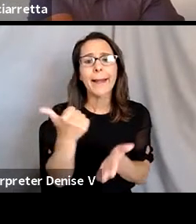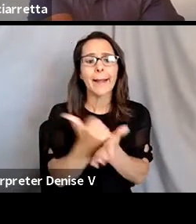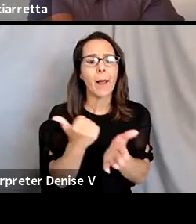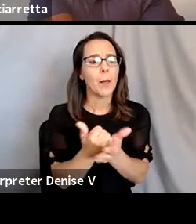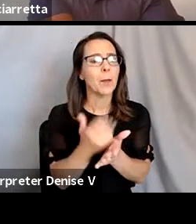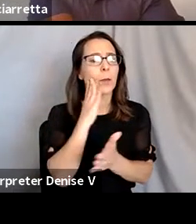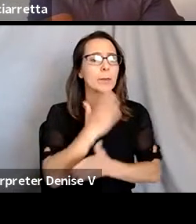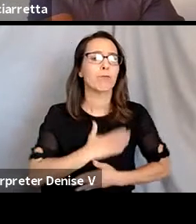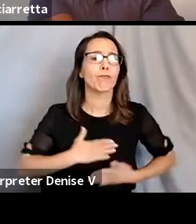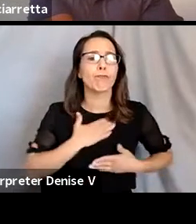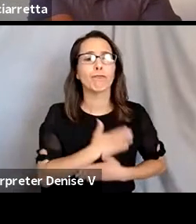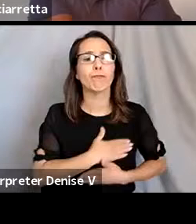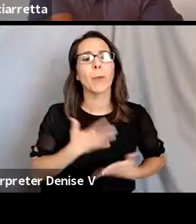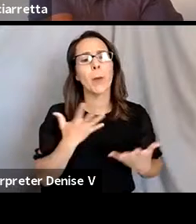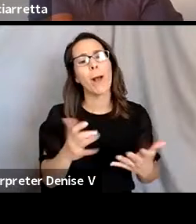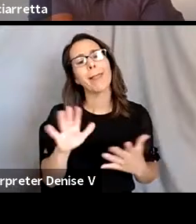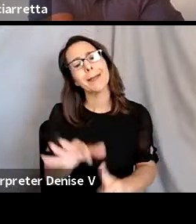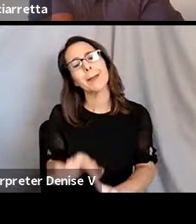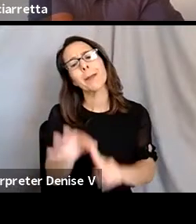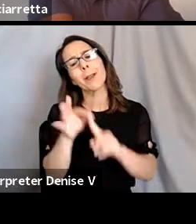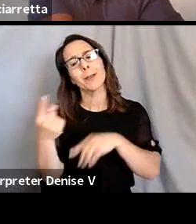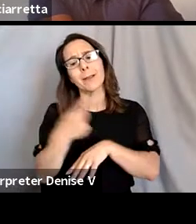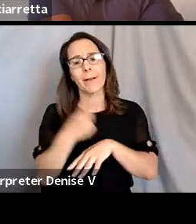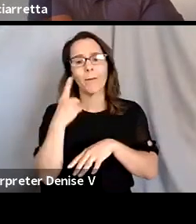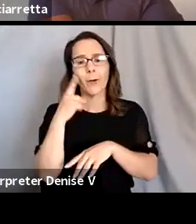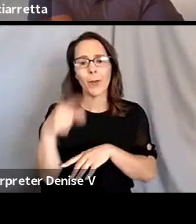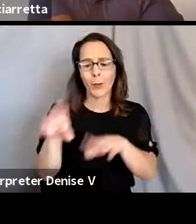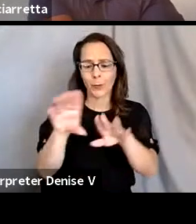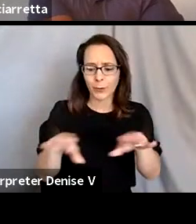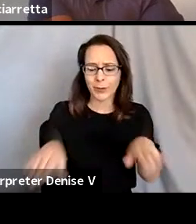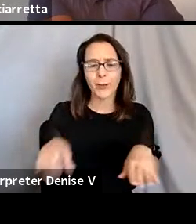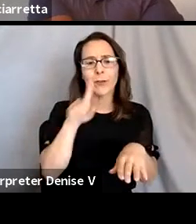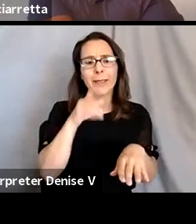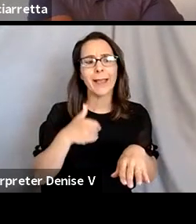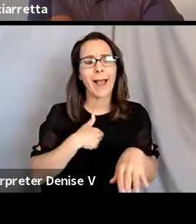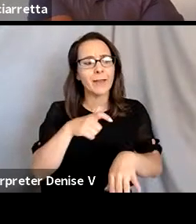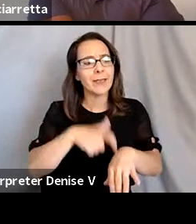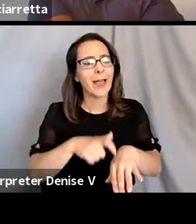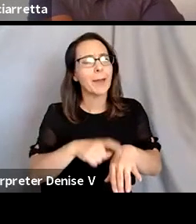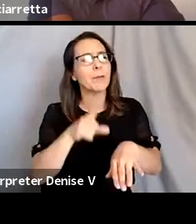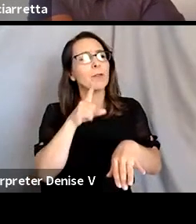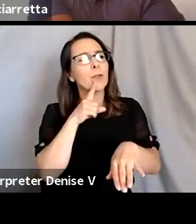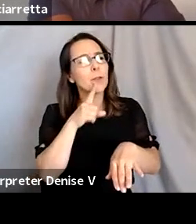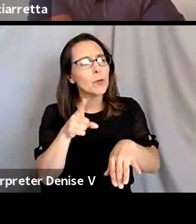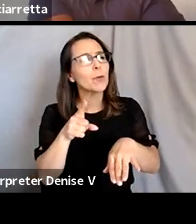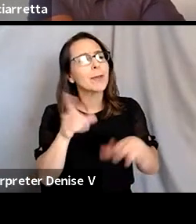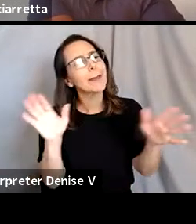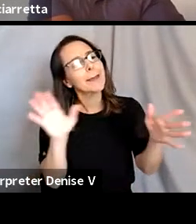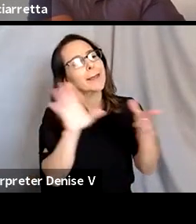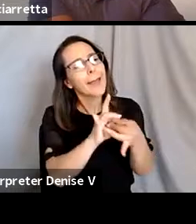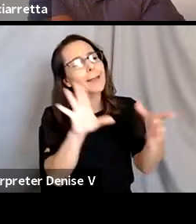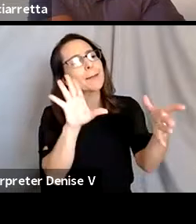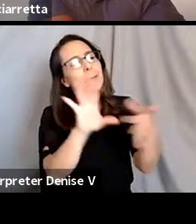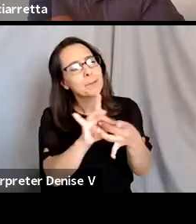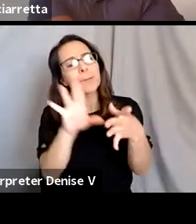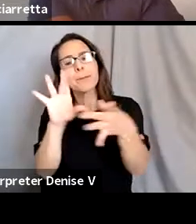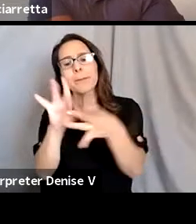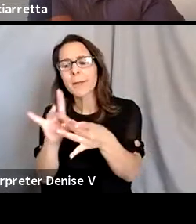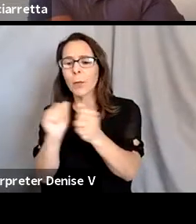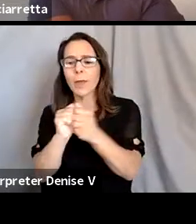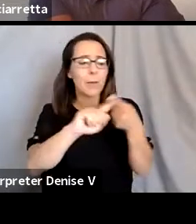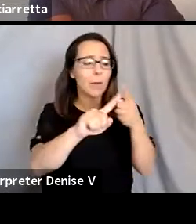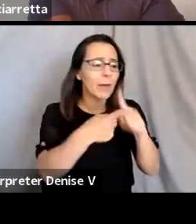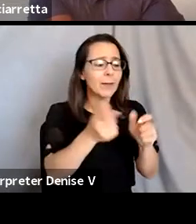our kids and give our kids a time to reconnect with their peers and reconnect with their teachers,